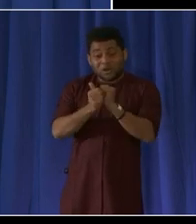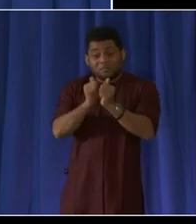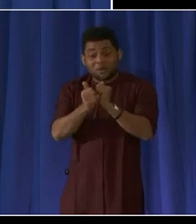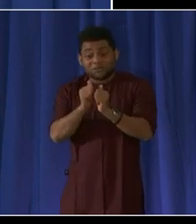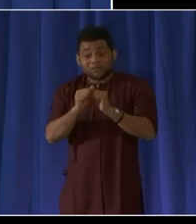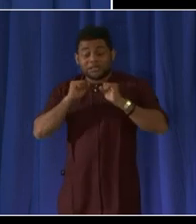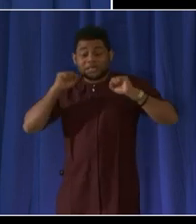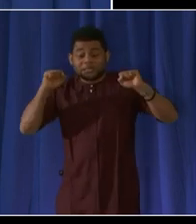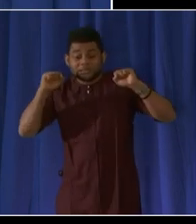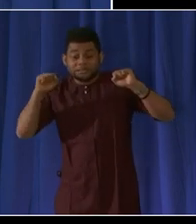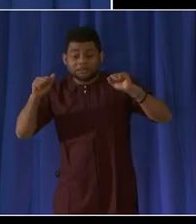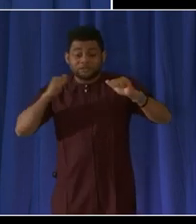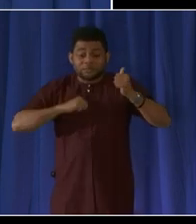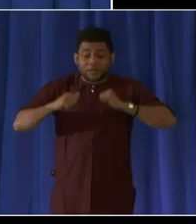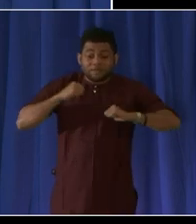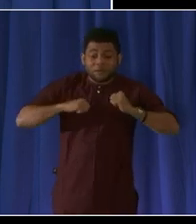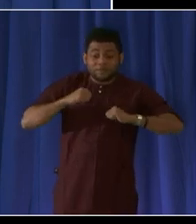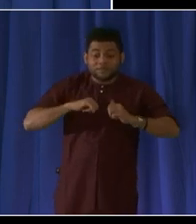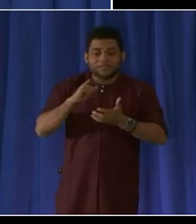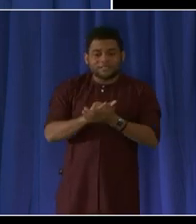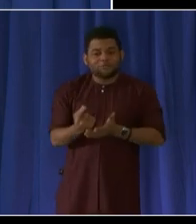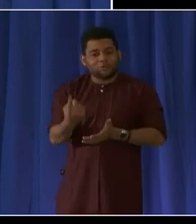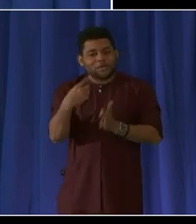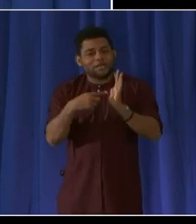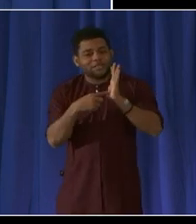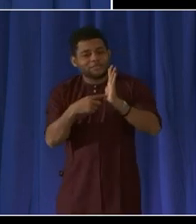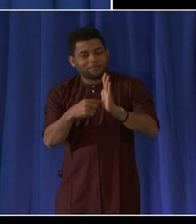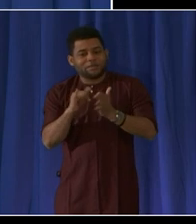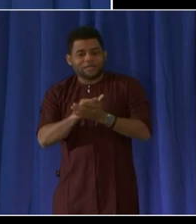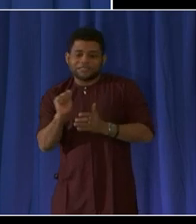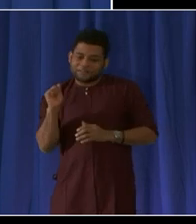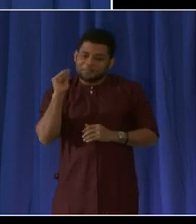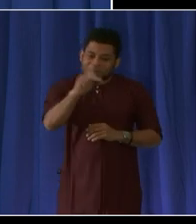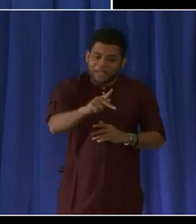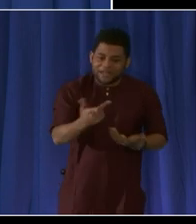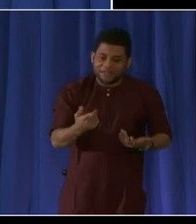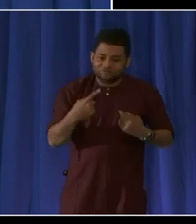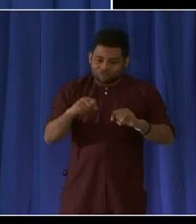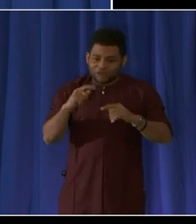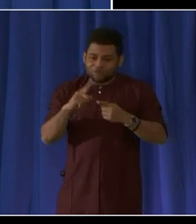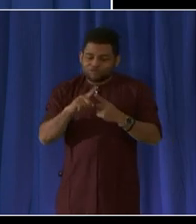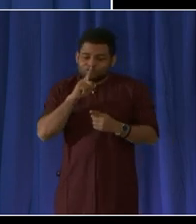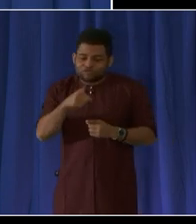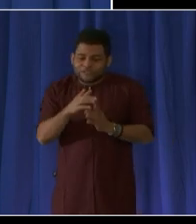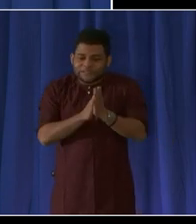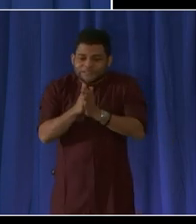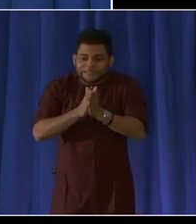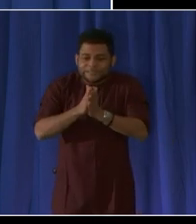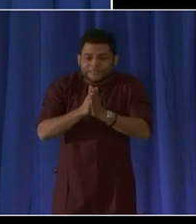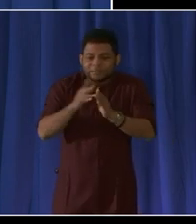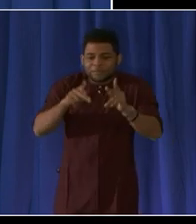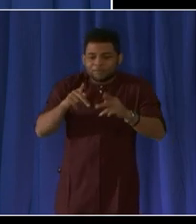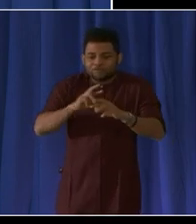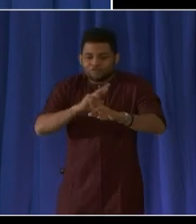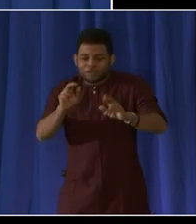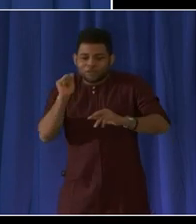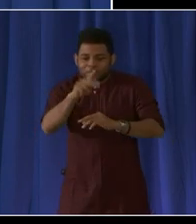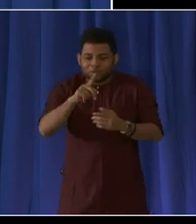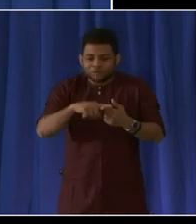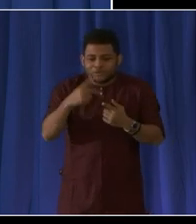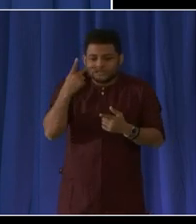athletics and performances. That's one example of many where we will continue to dial up and dial down. So masking is